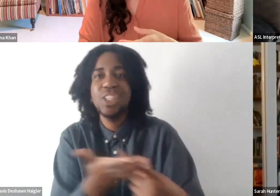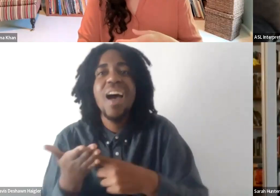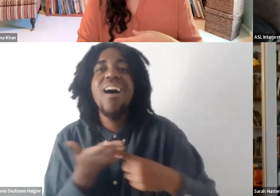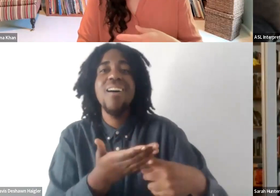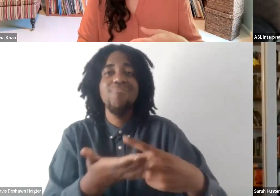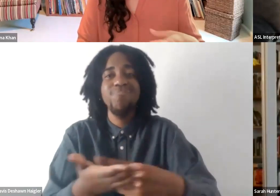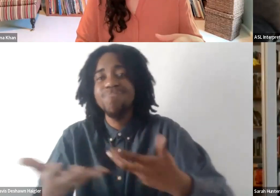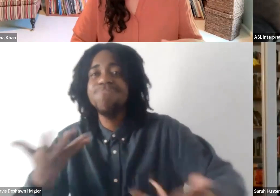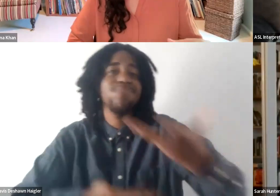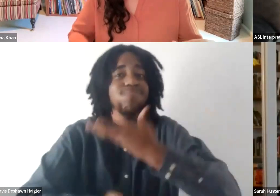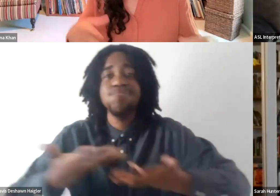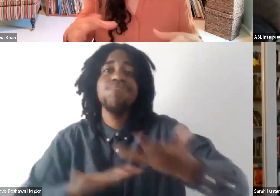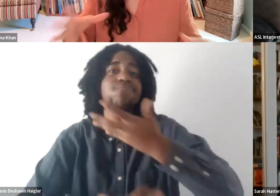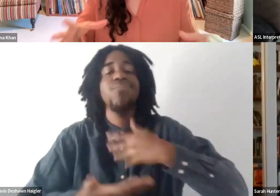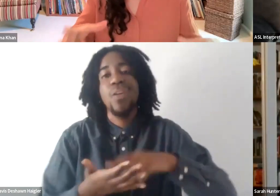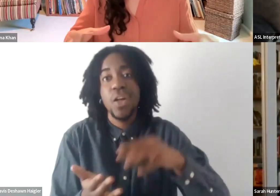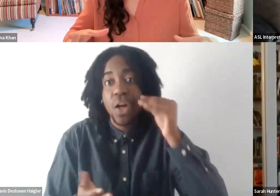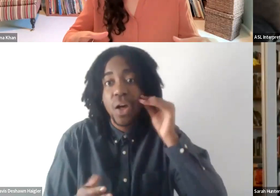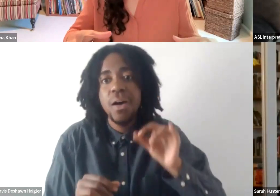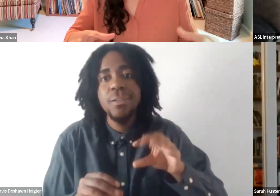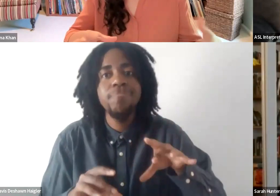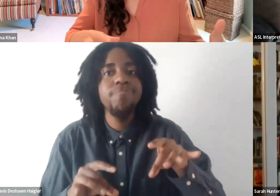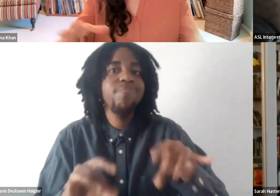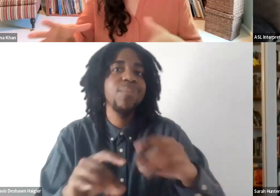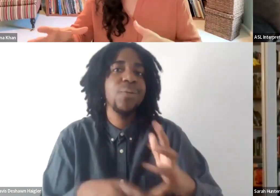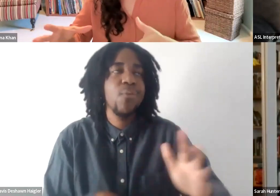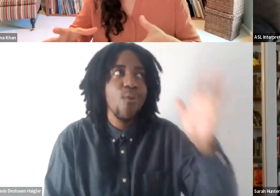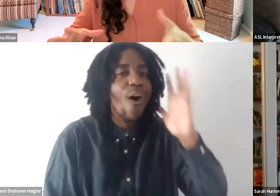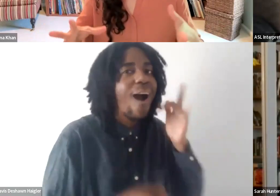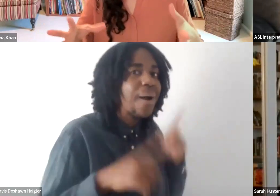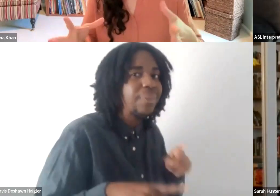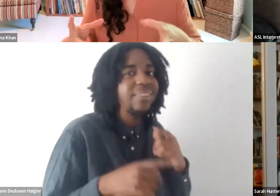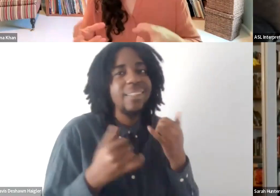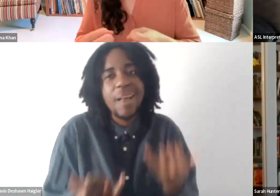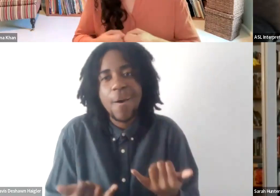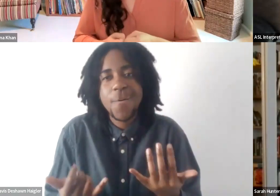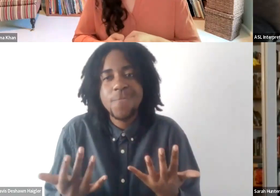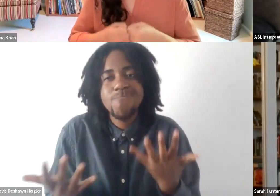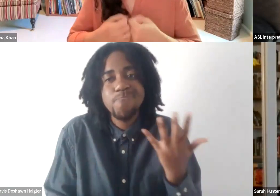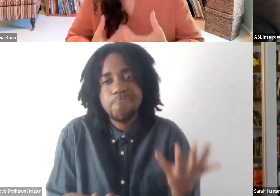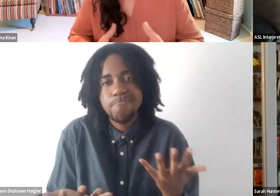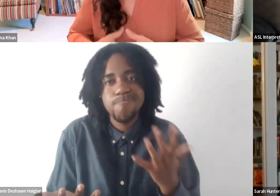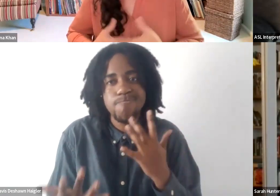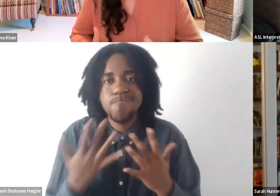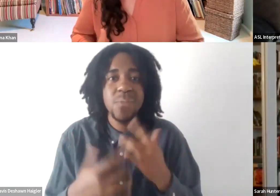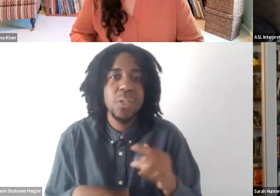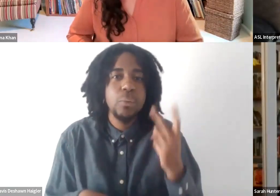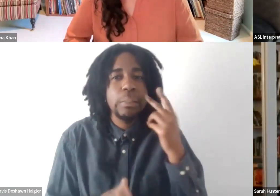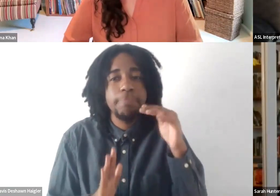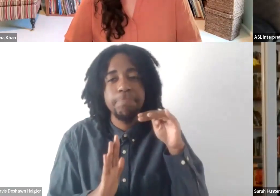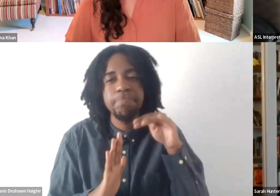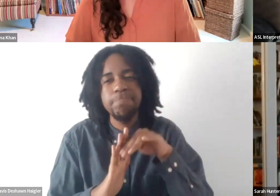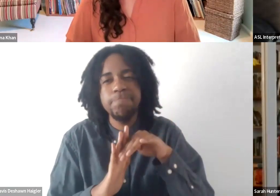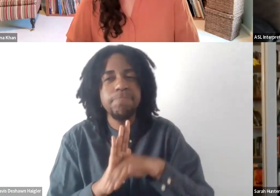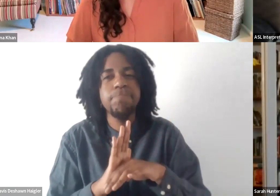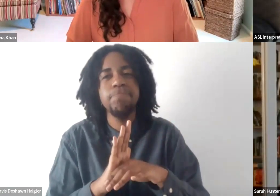and the pursuit of knowledge that used to happen in those walls. And when it doesn't happen, you know, you see them just sort of declining and withering